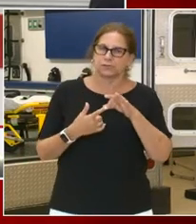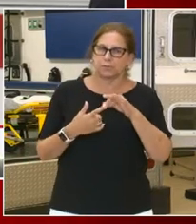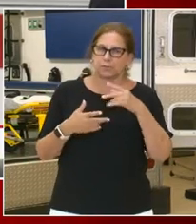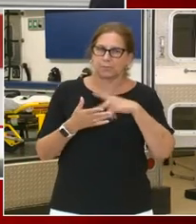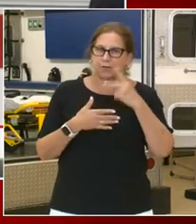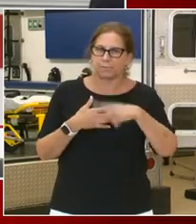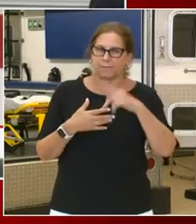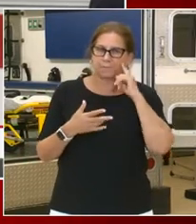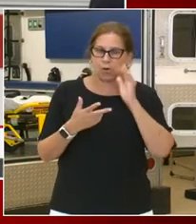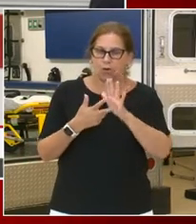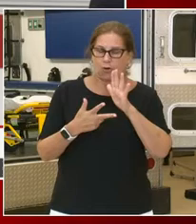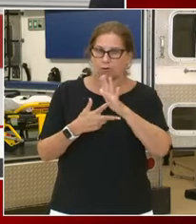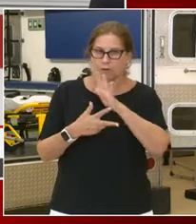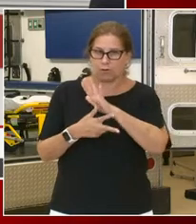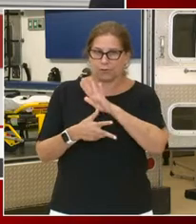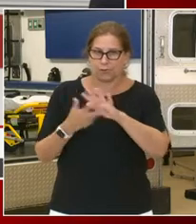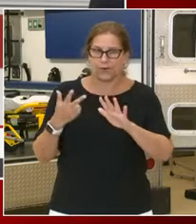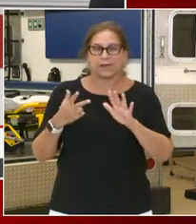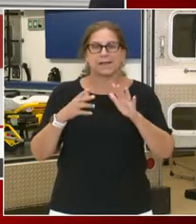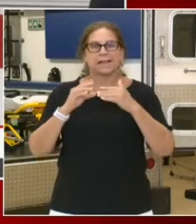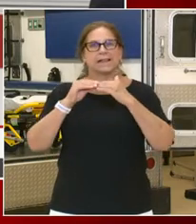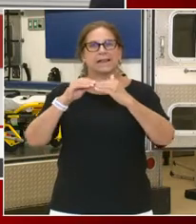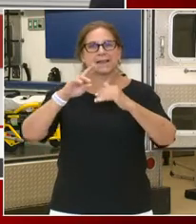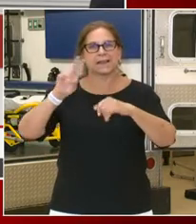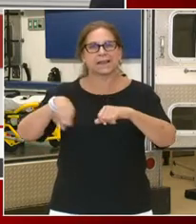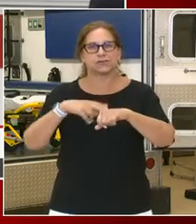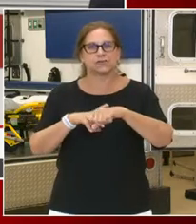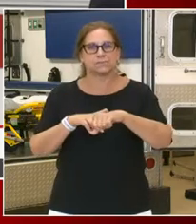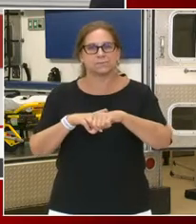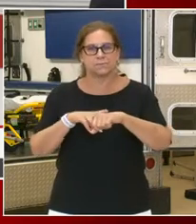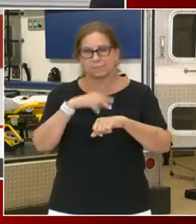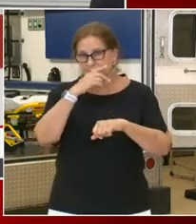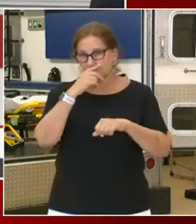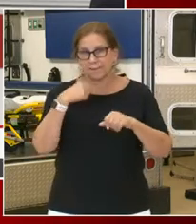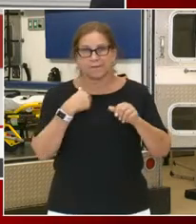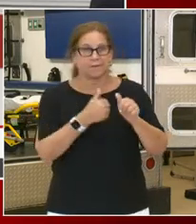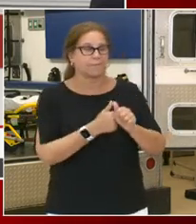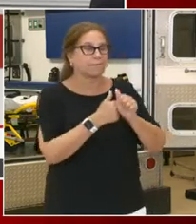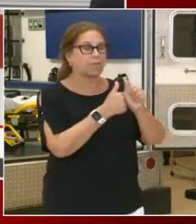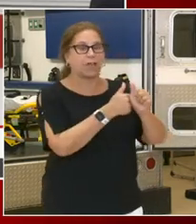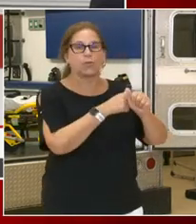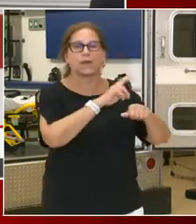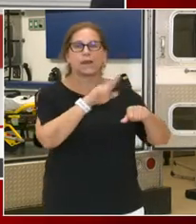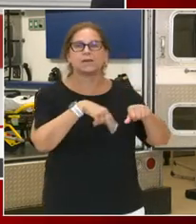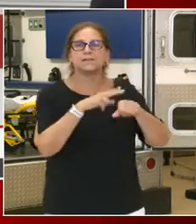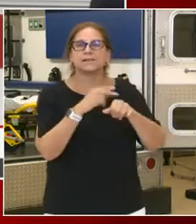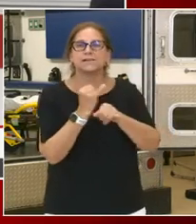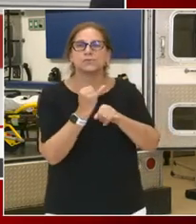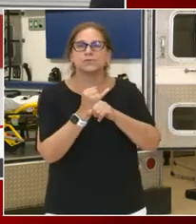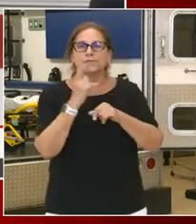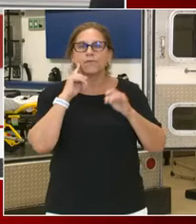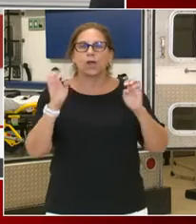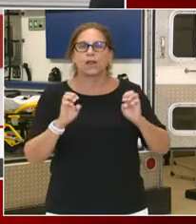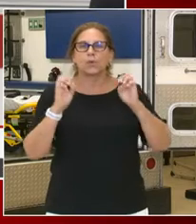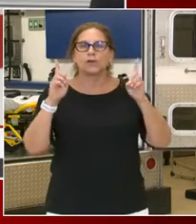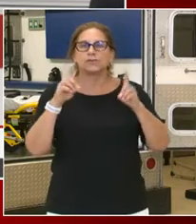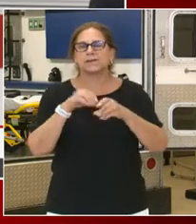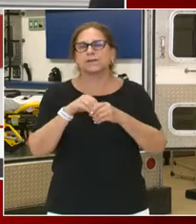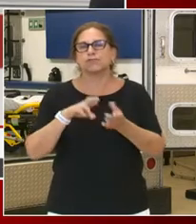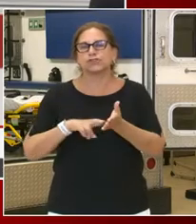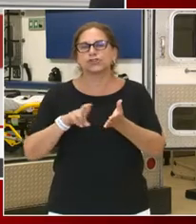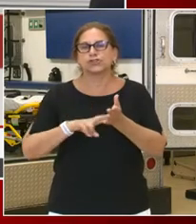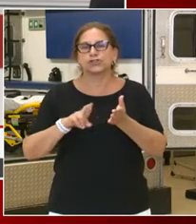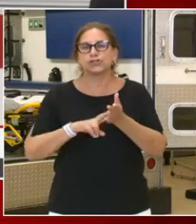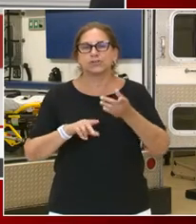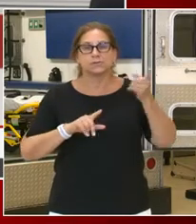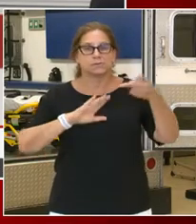Institute for Early Education Research, in both access to childcare and access to pre-K 3 and access to pre-K 4,